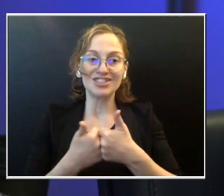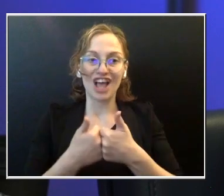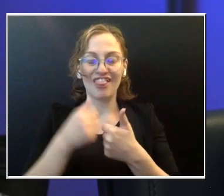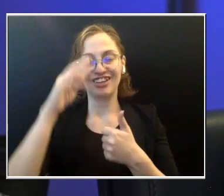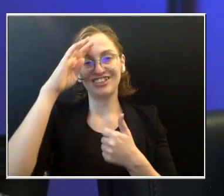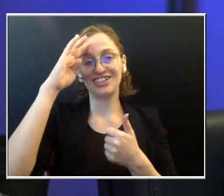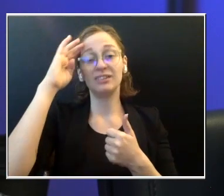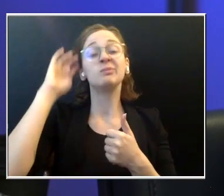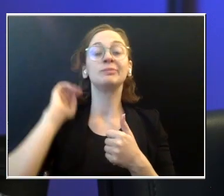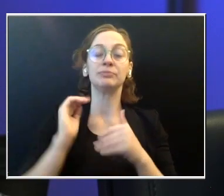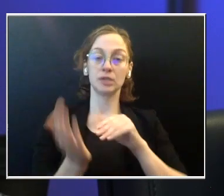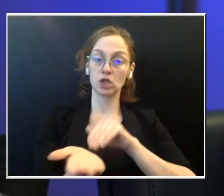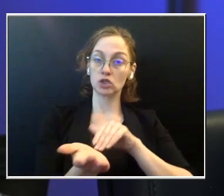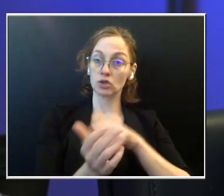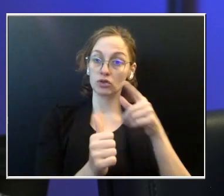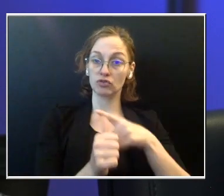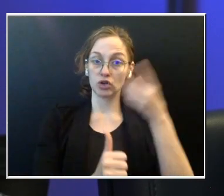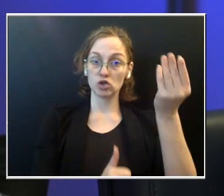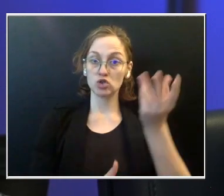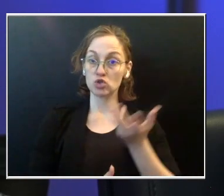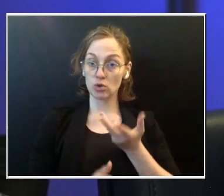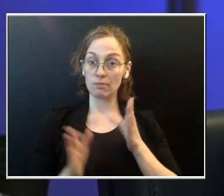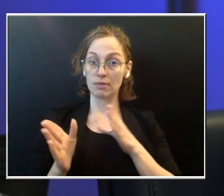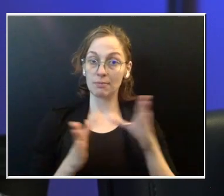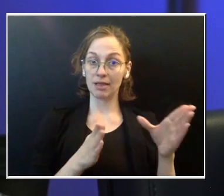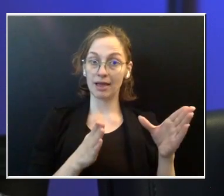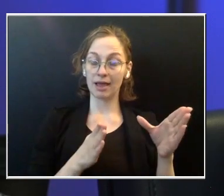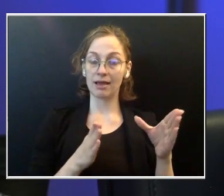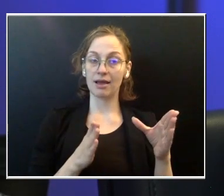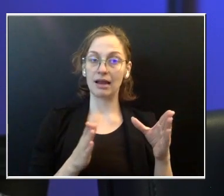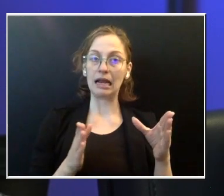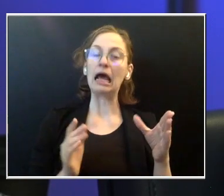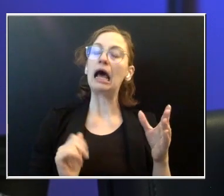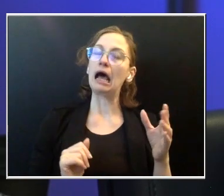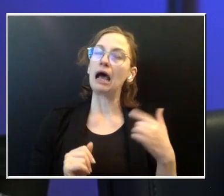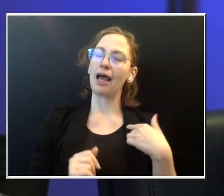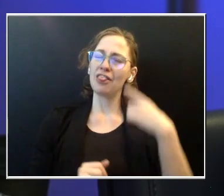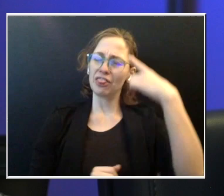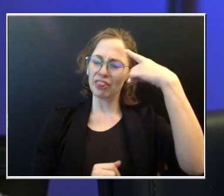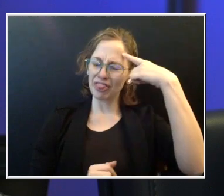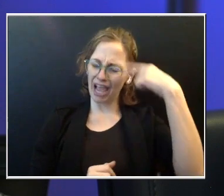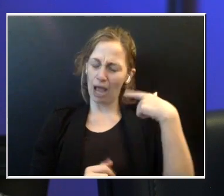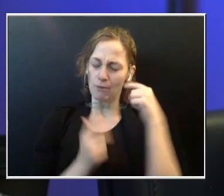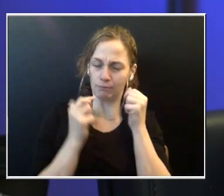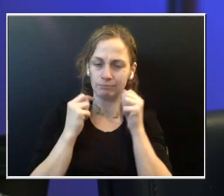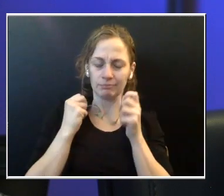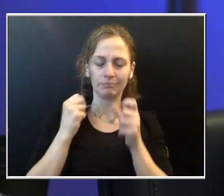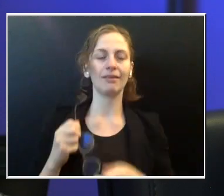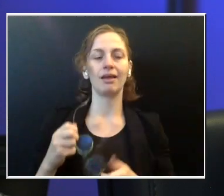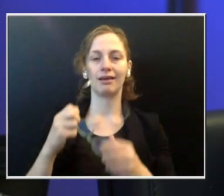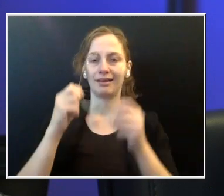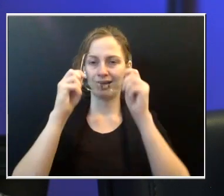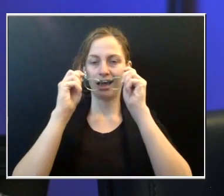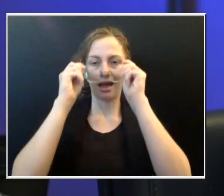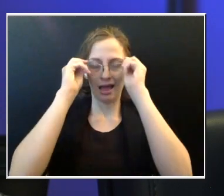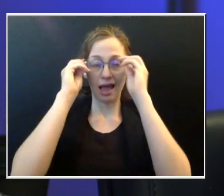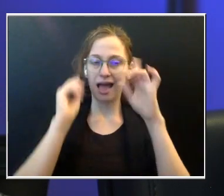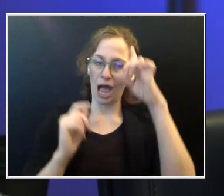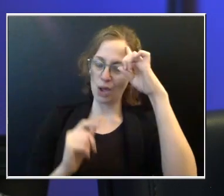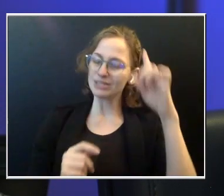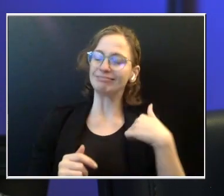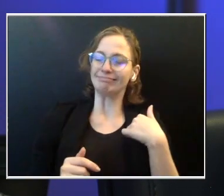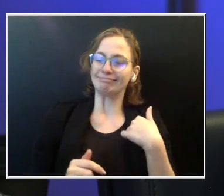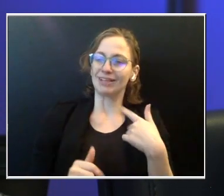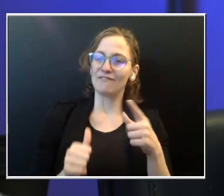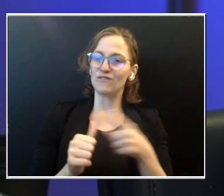about it, and also I believe I was the first patient here at KU to have that done, I looked around the room and I said, so